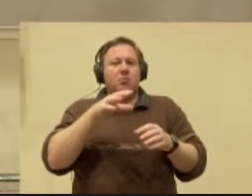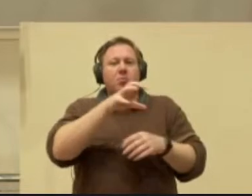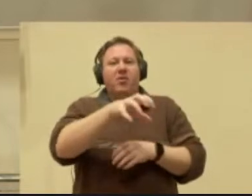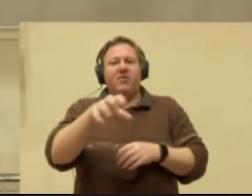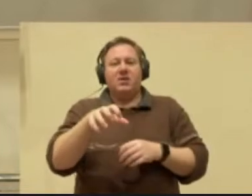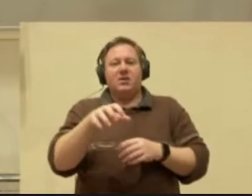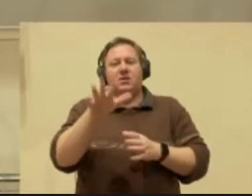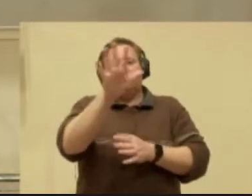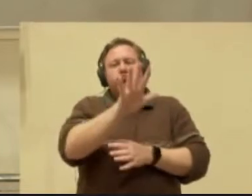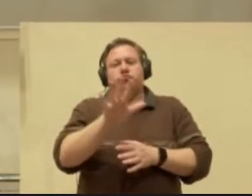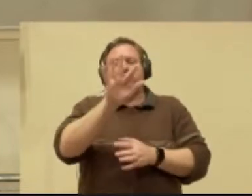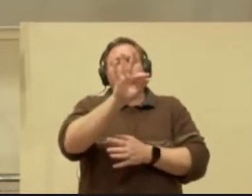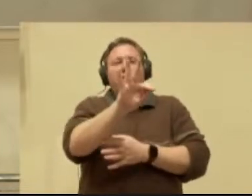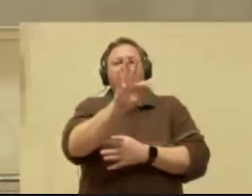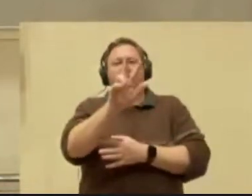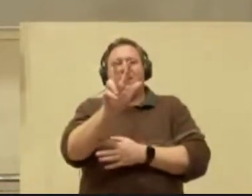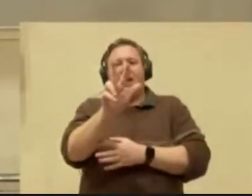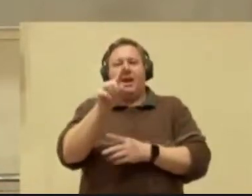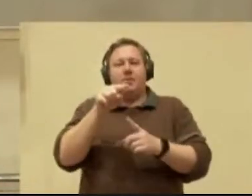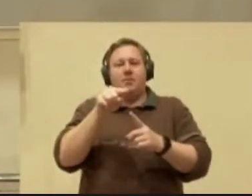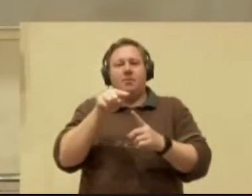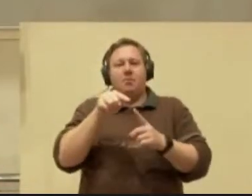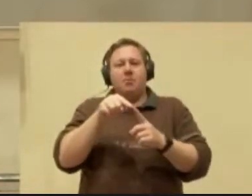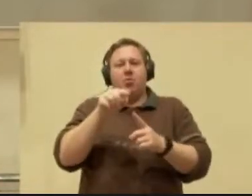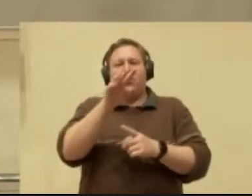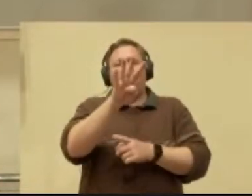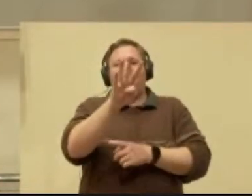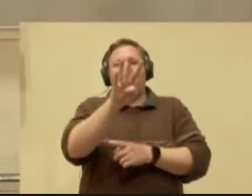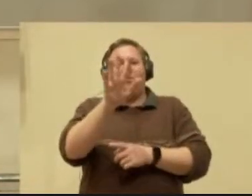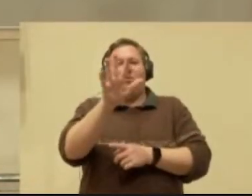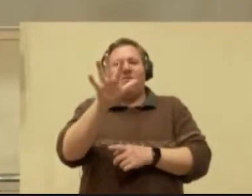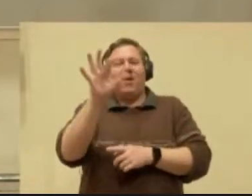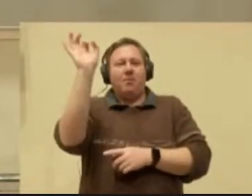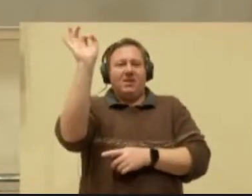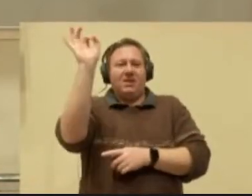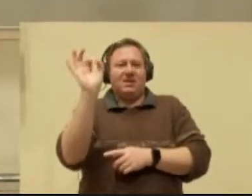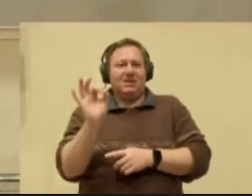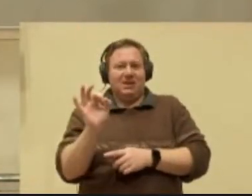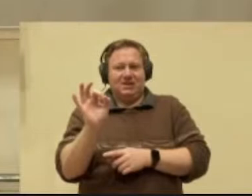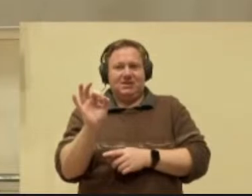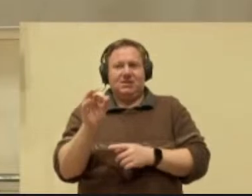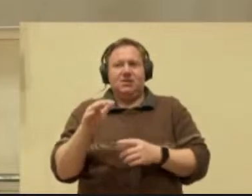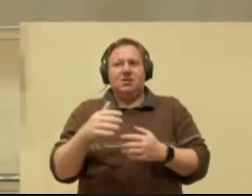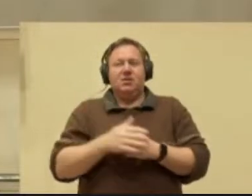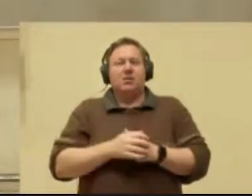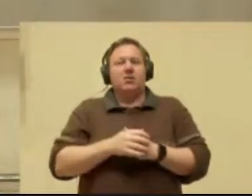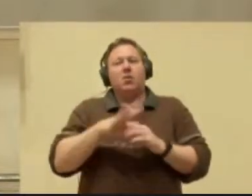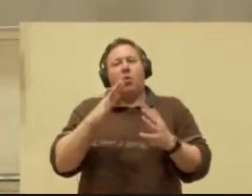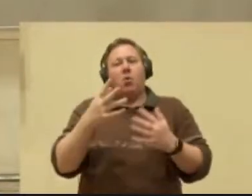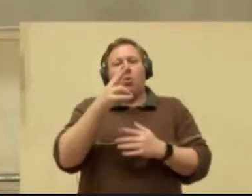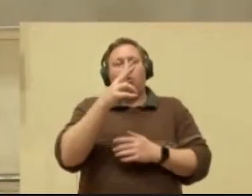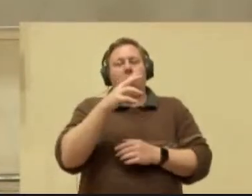for 38 point 45 percent or 202